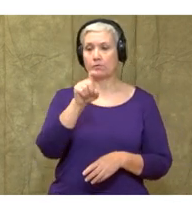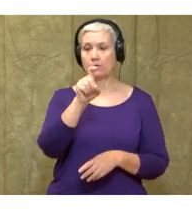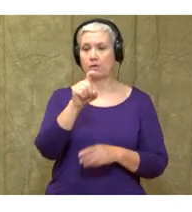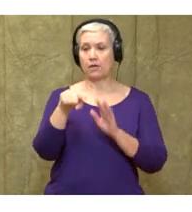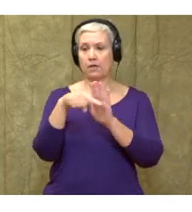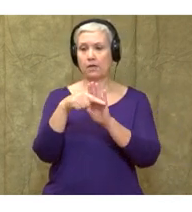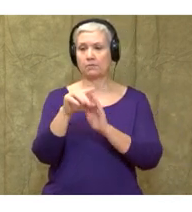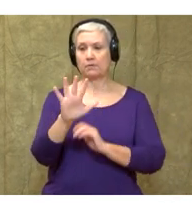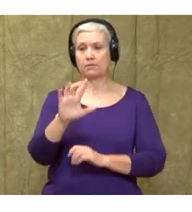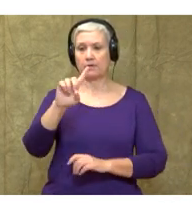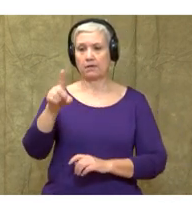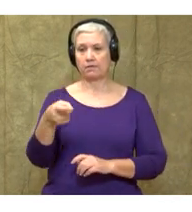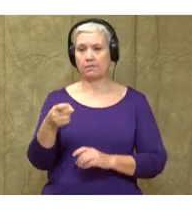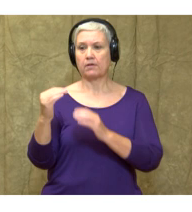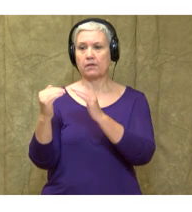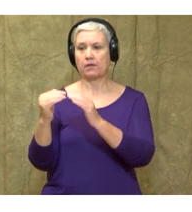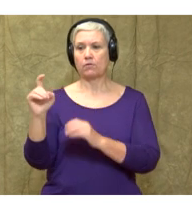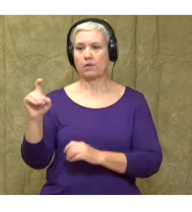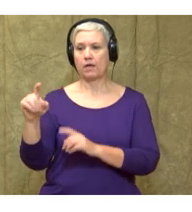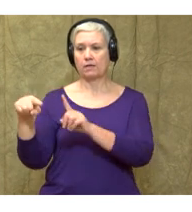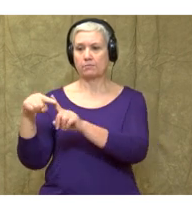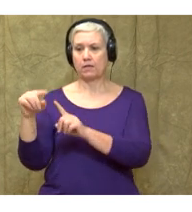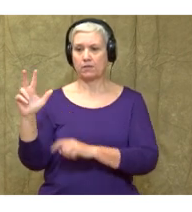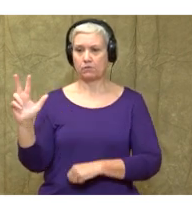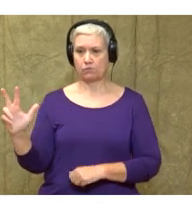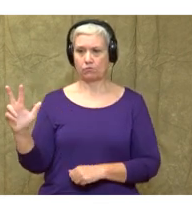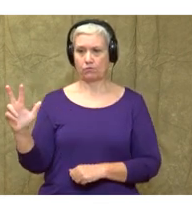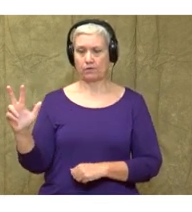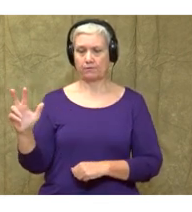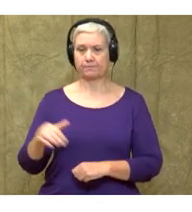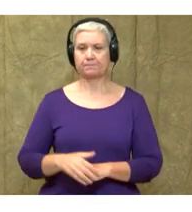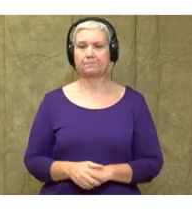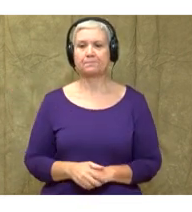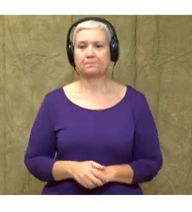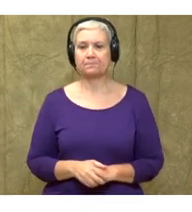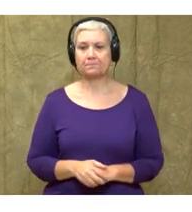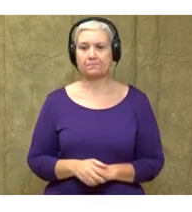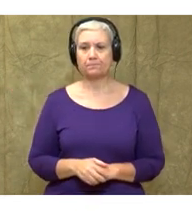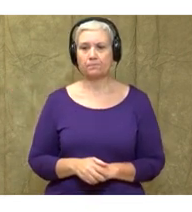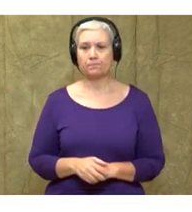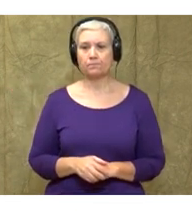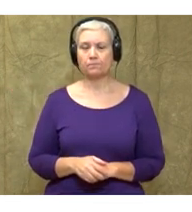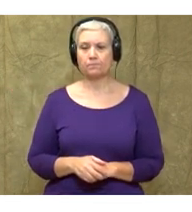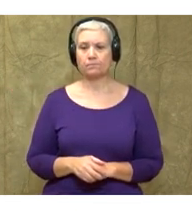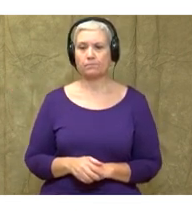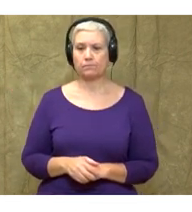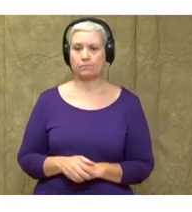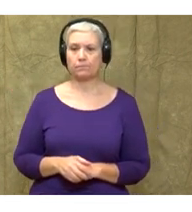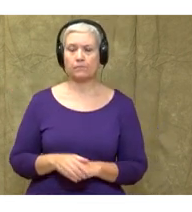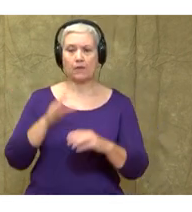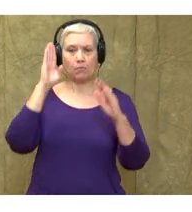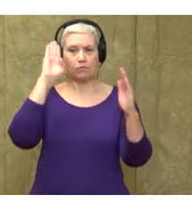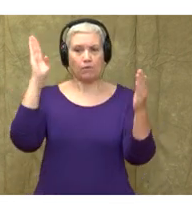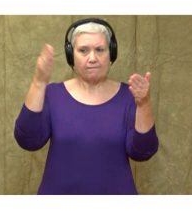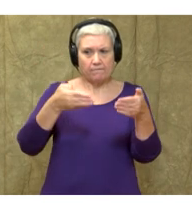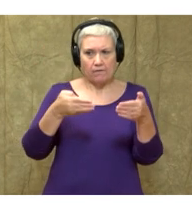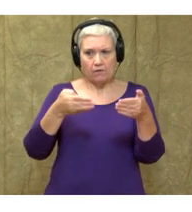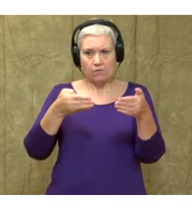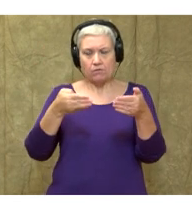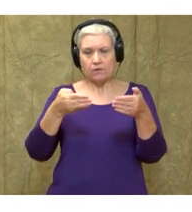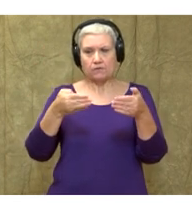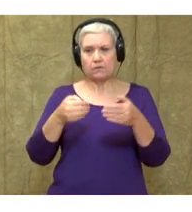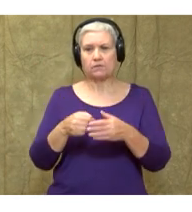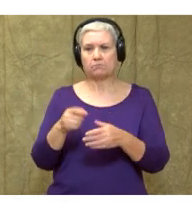2 times the quantity x minus 5 is equal to x plus 3. So I want you focusing